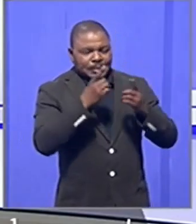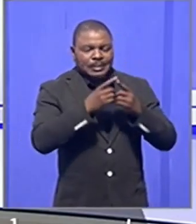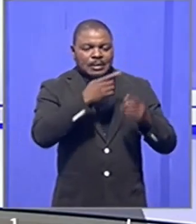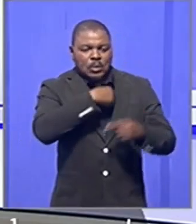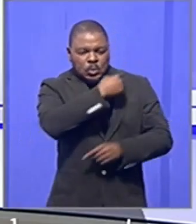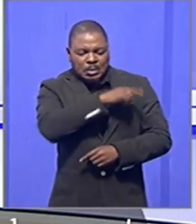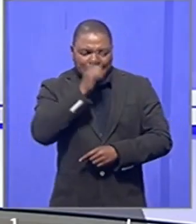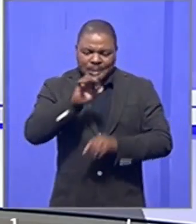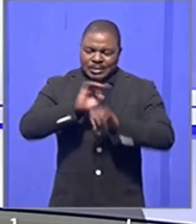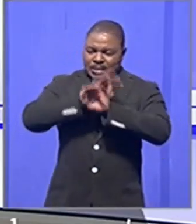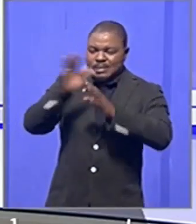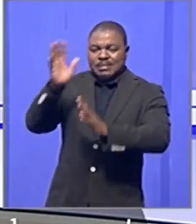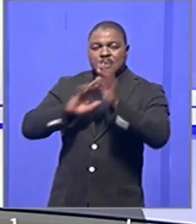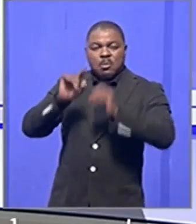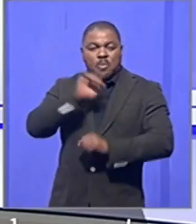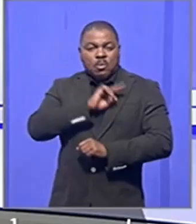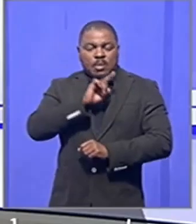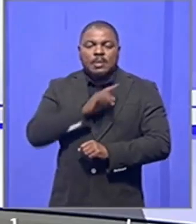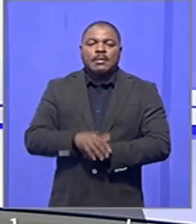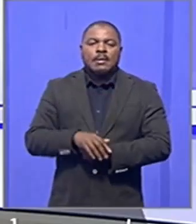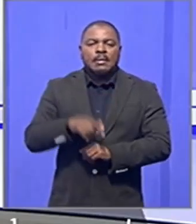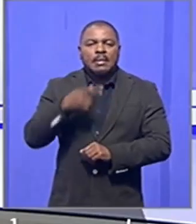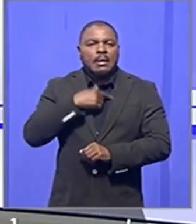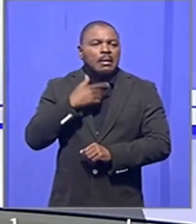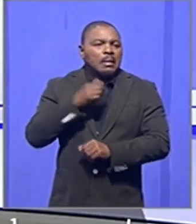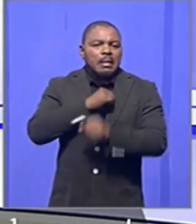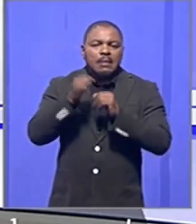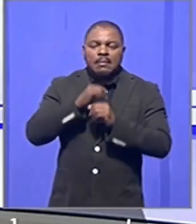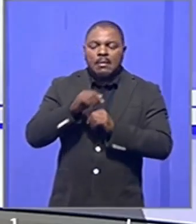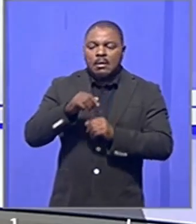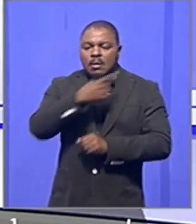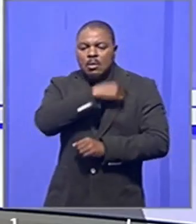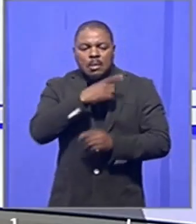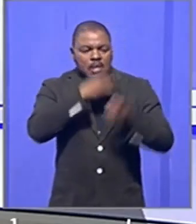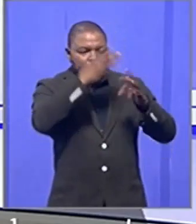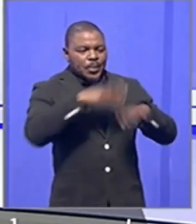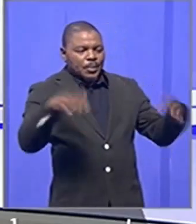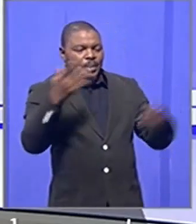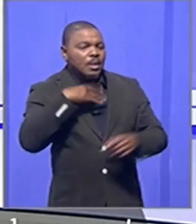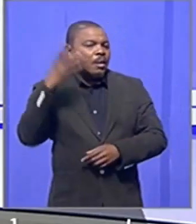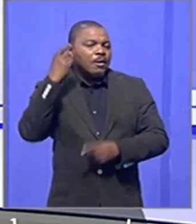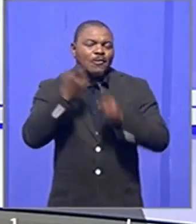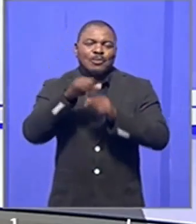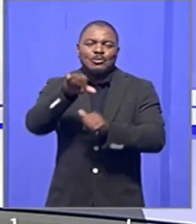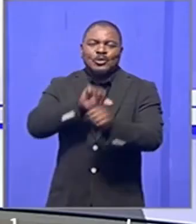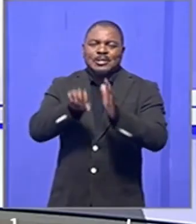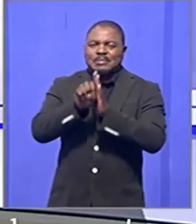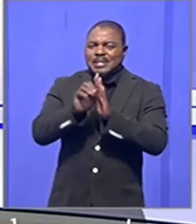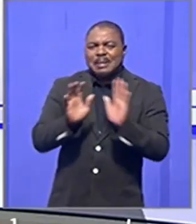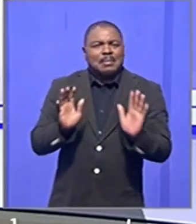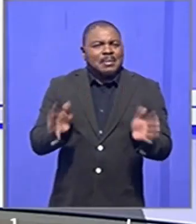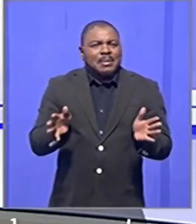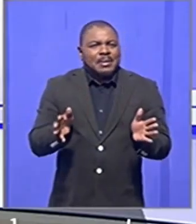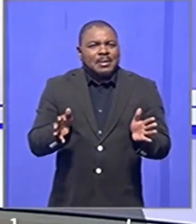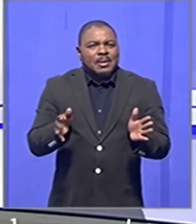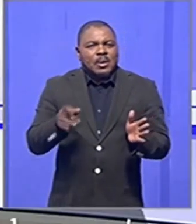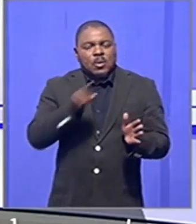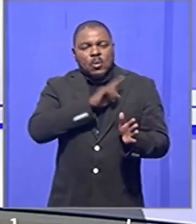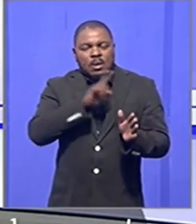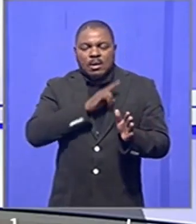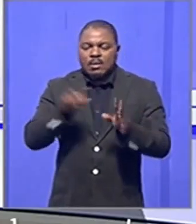Balapa ba re ba kušwa bohloko ke gore ba kwele go dikgokaganyo tša leago gore leloko la bobona le hlokafaletše bookelong morago ga go kgaoga